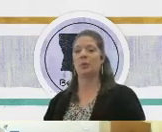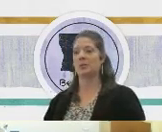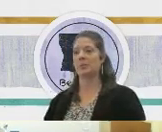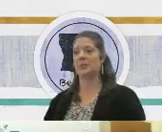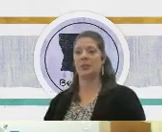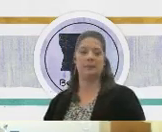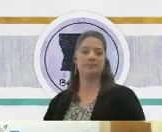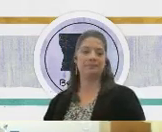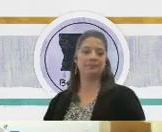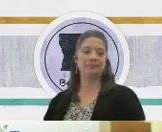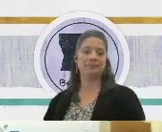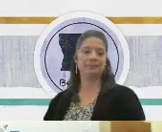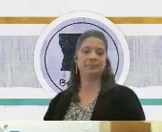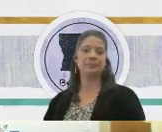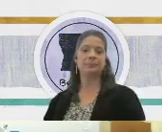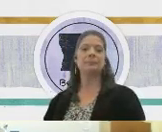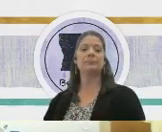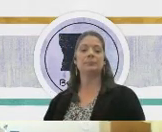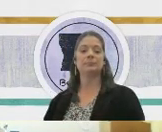new protocols in place for that.